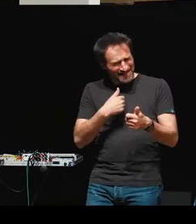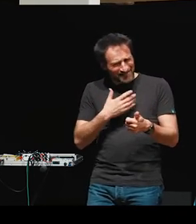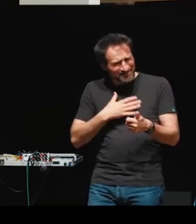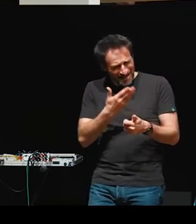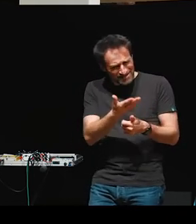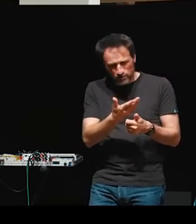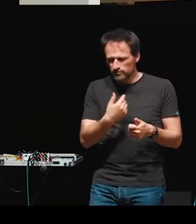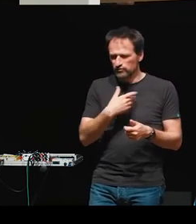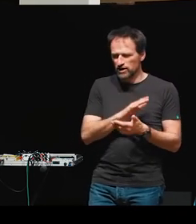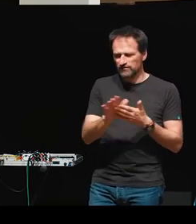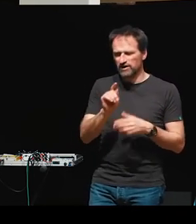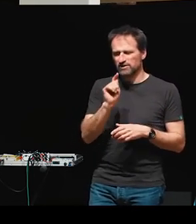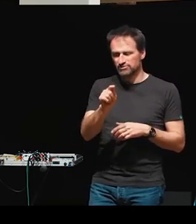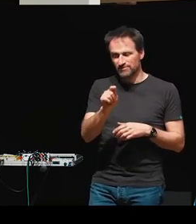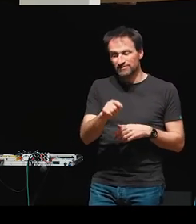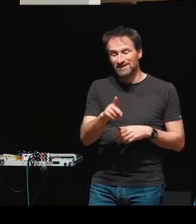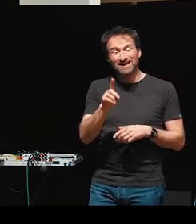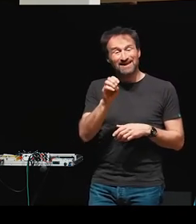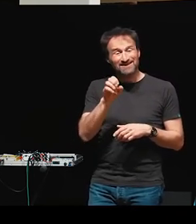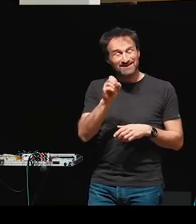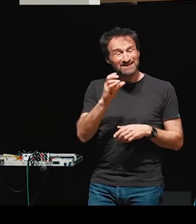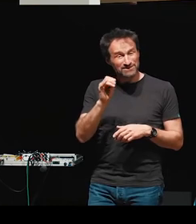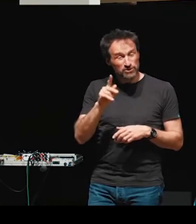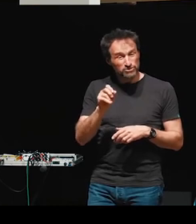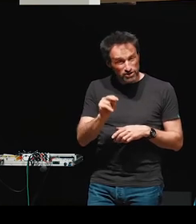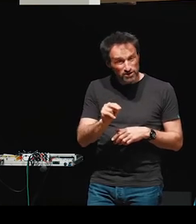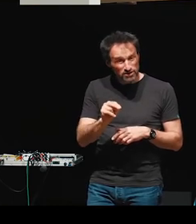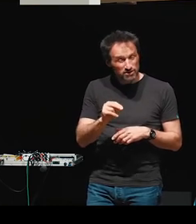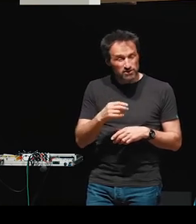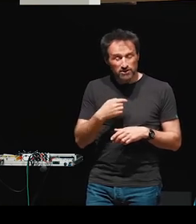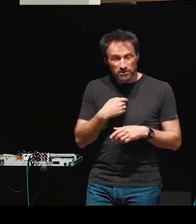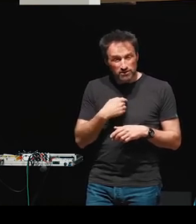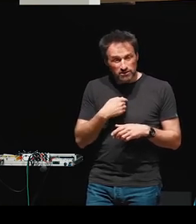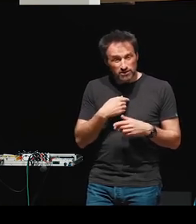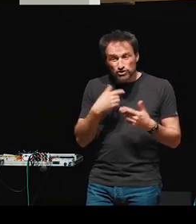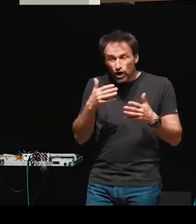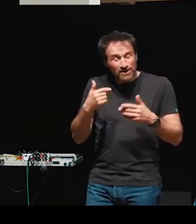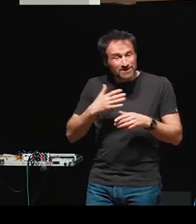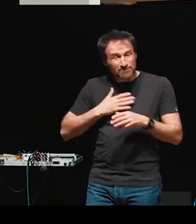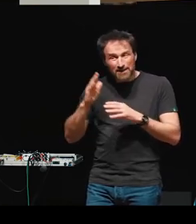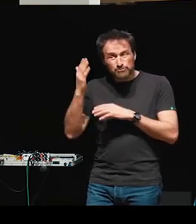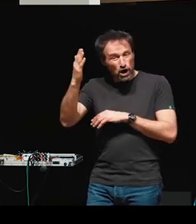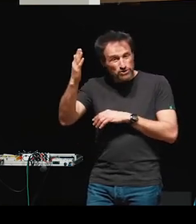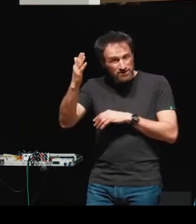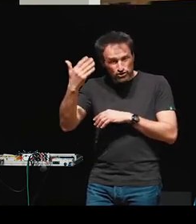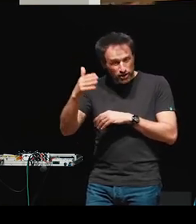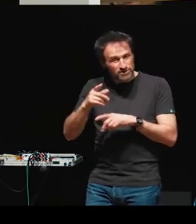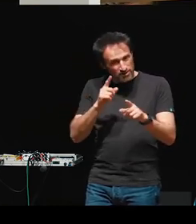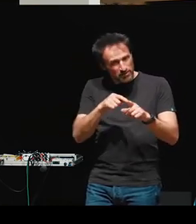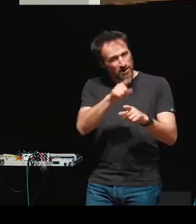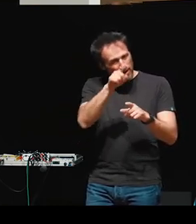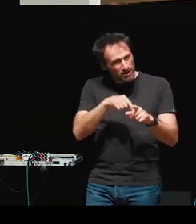this. One funny thing is that I have never gone into my browser yet. OK, so